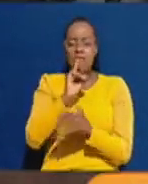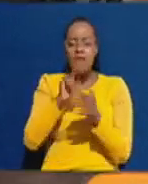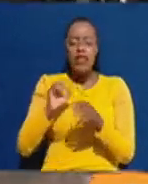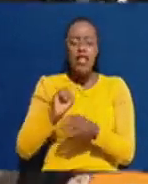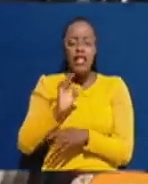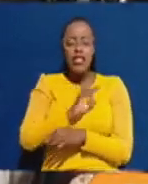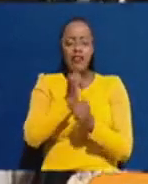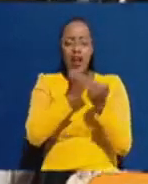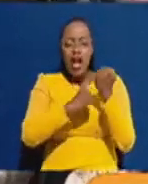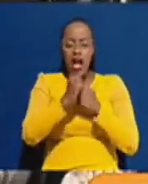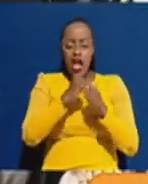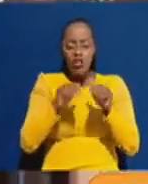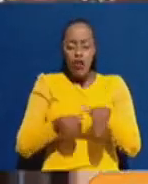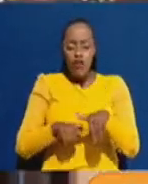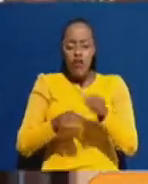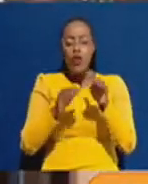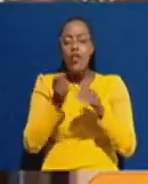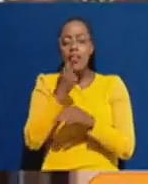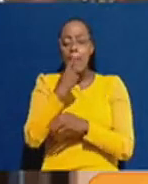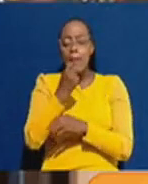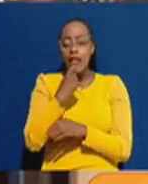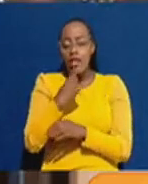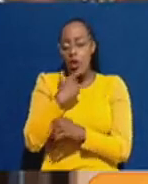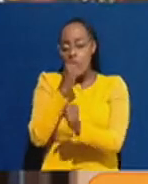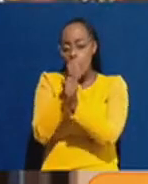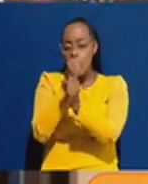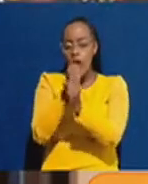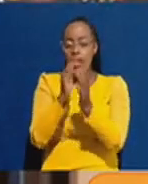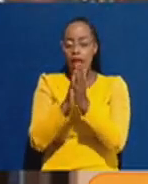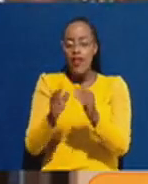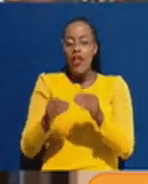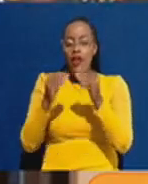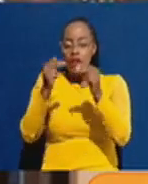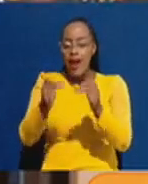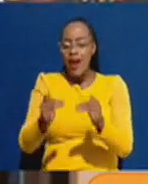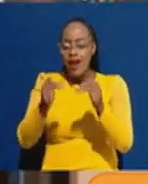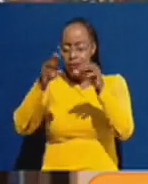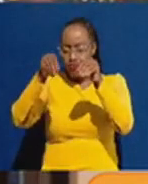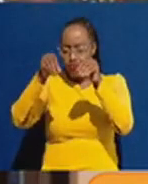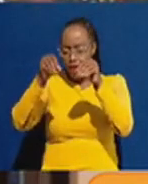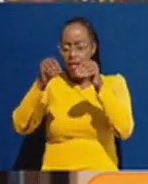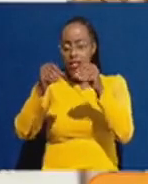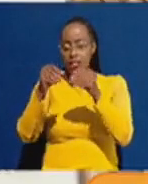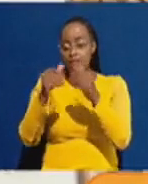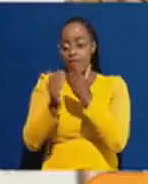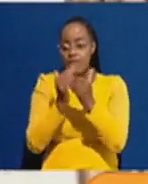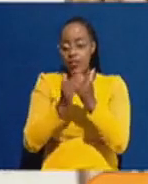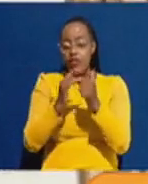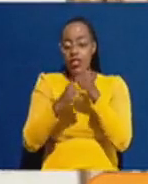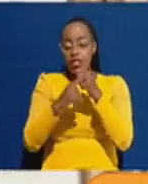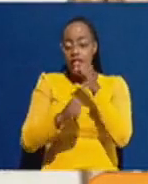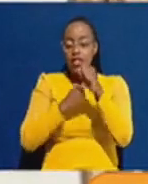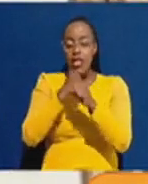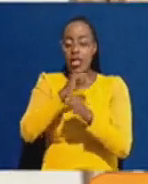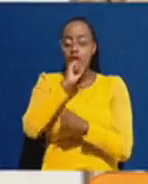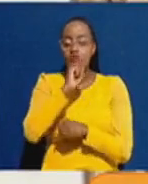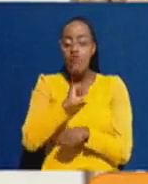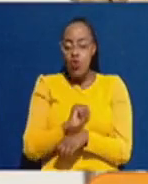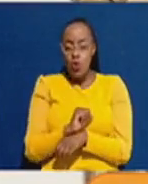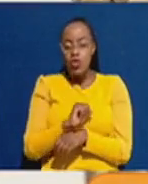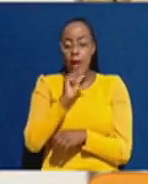had acted within the parameters of medical practice and offered the highest level of care to the six-year-old boy. Yumbia,